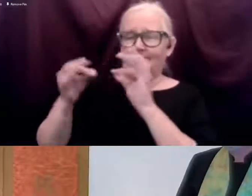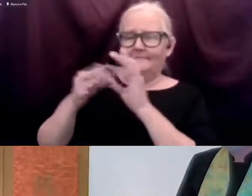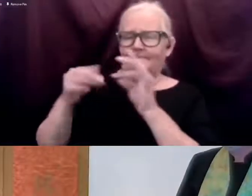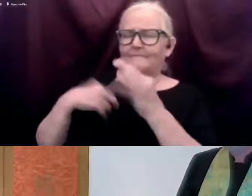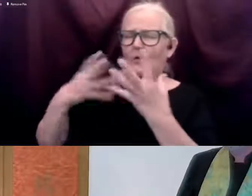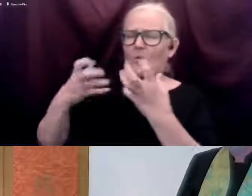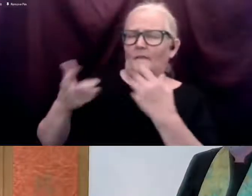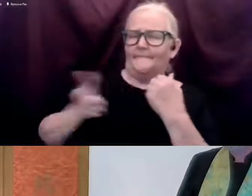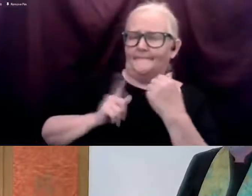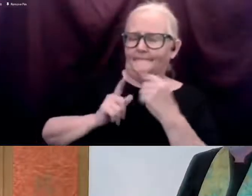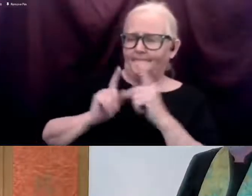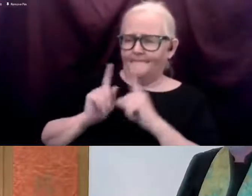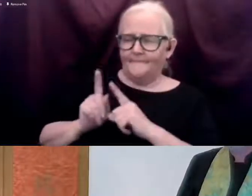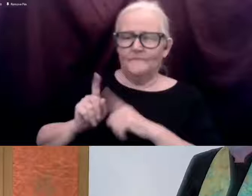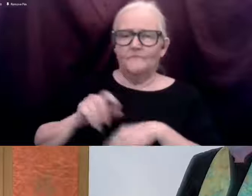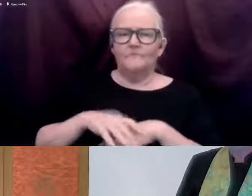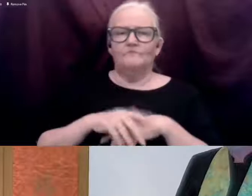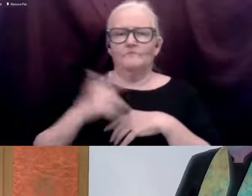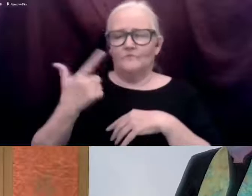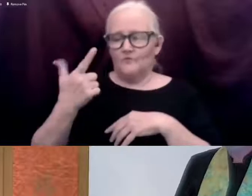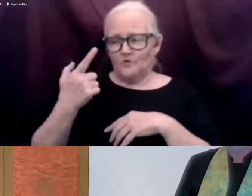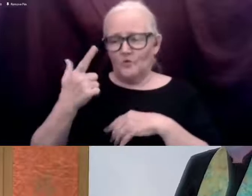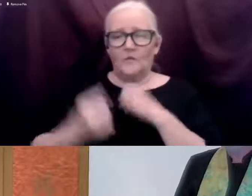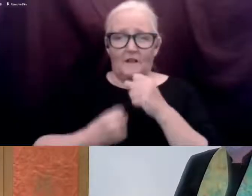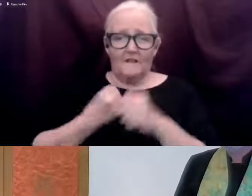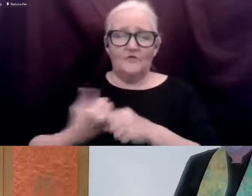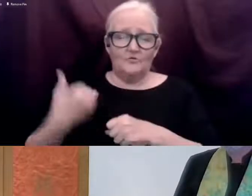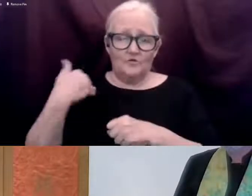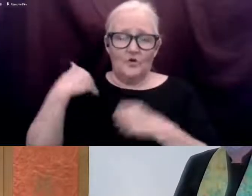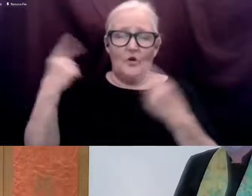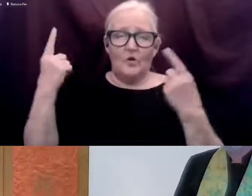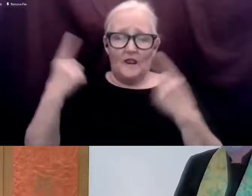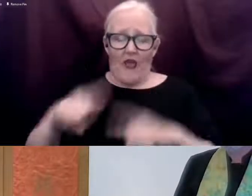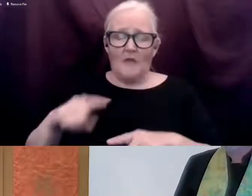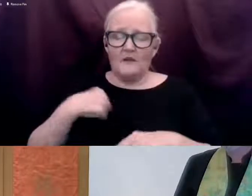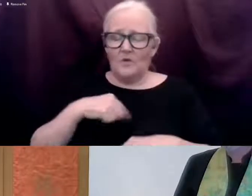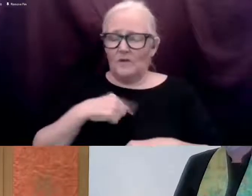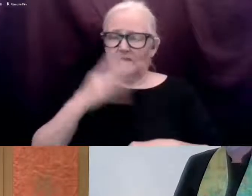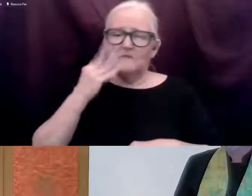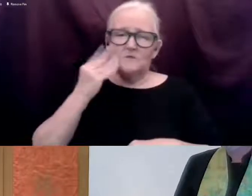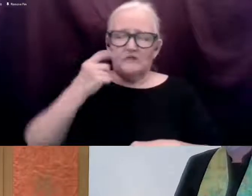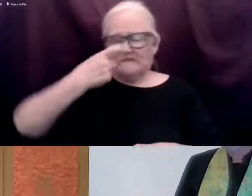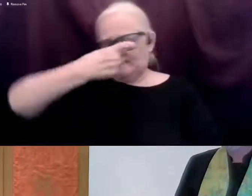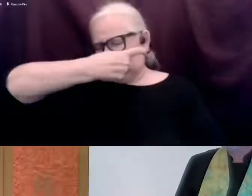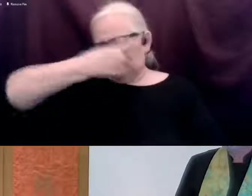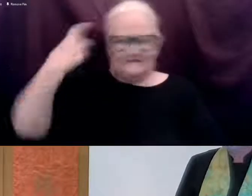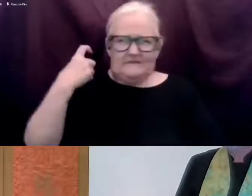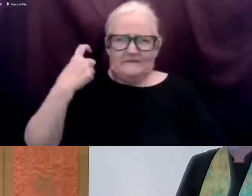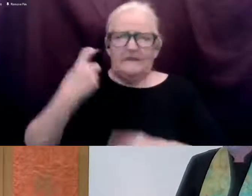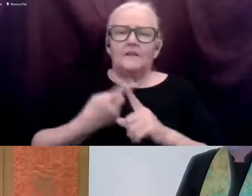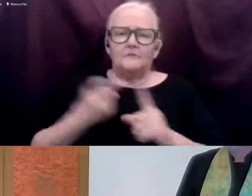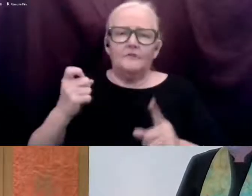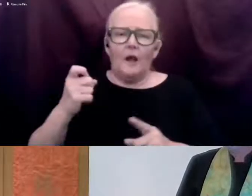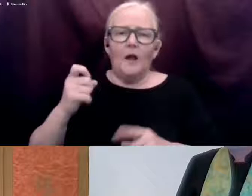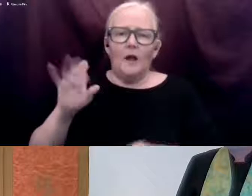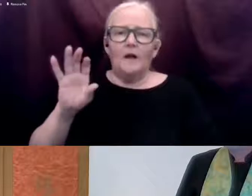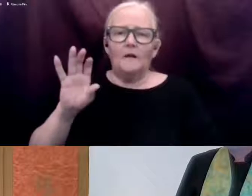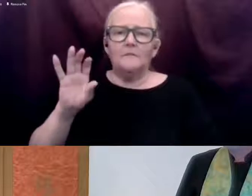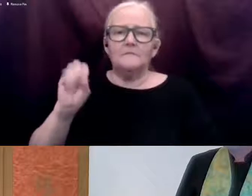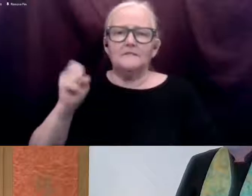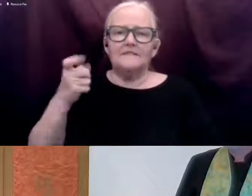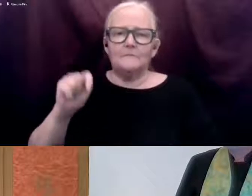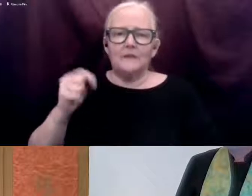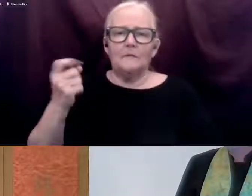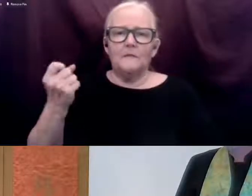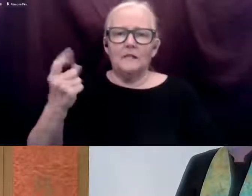21 years ago, we were all very traumatized by the September 11th. But 17 years ago, I got a new